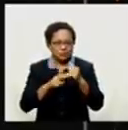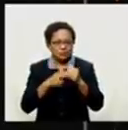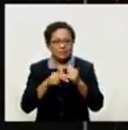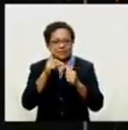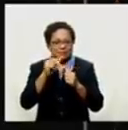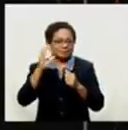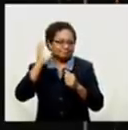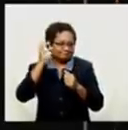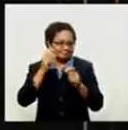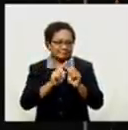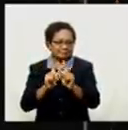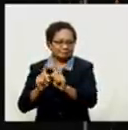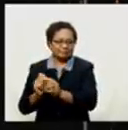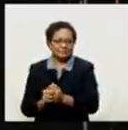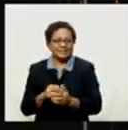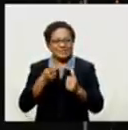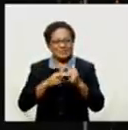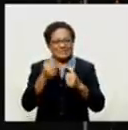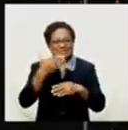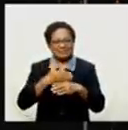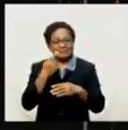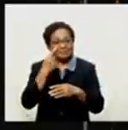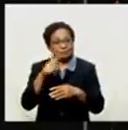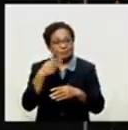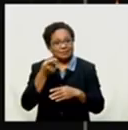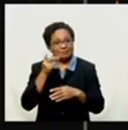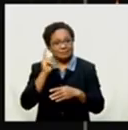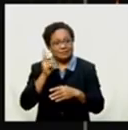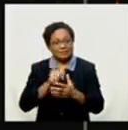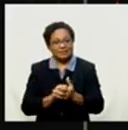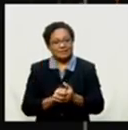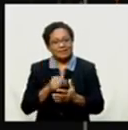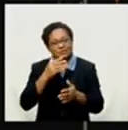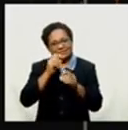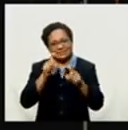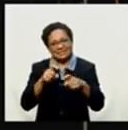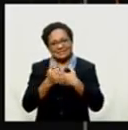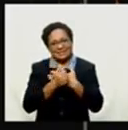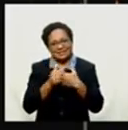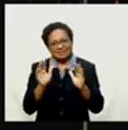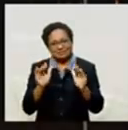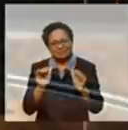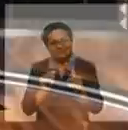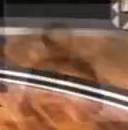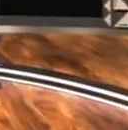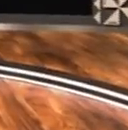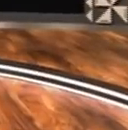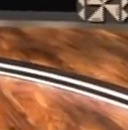That's your news this evening. I'll see you again tomorrow. Until then, stay safe. Modemanta.